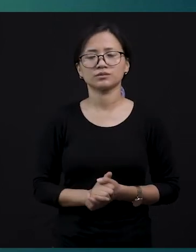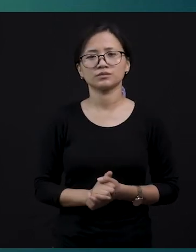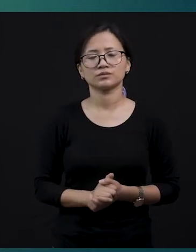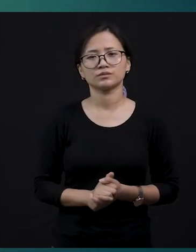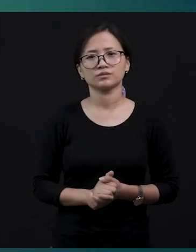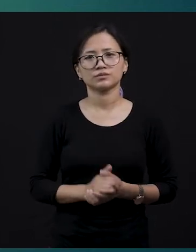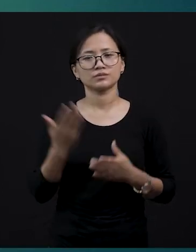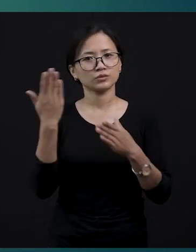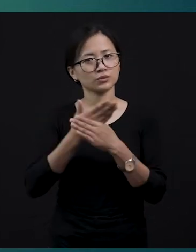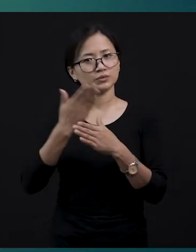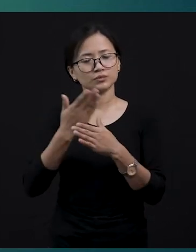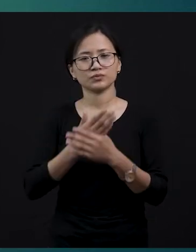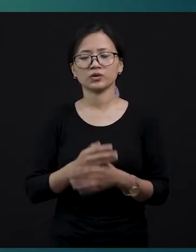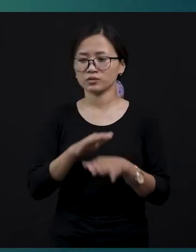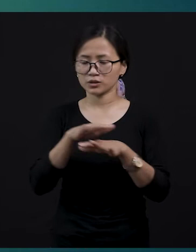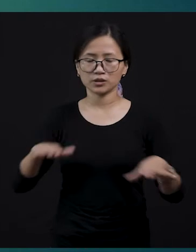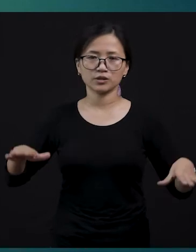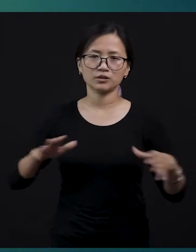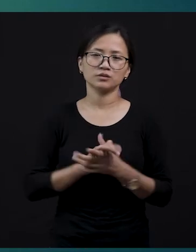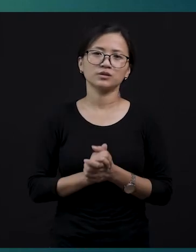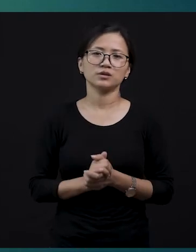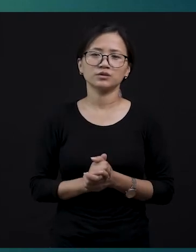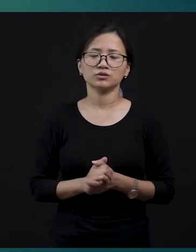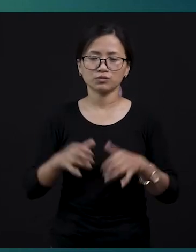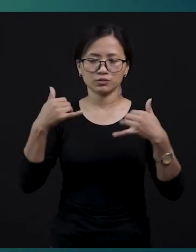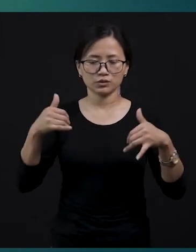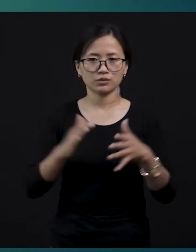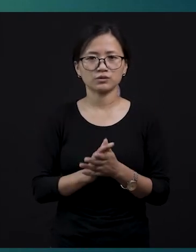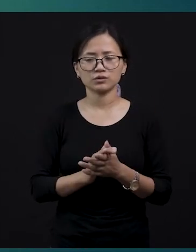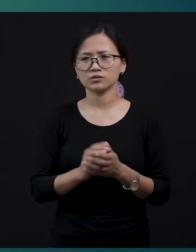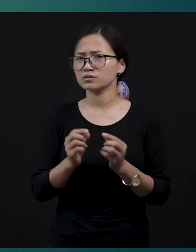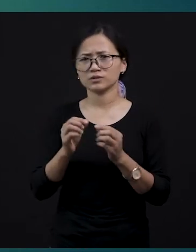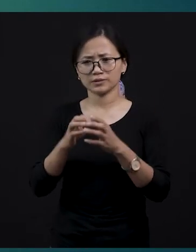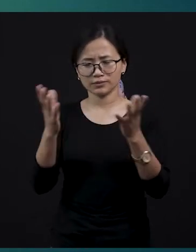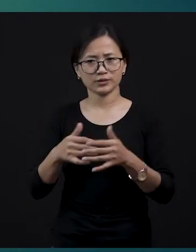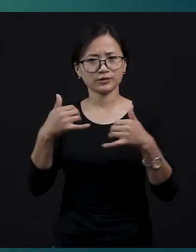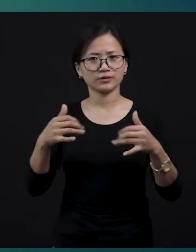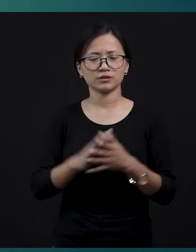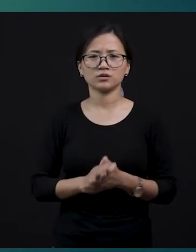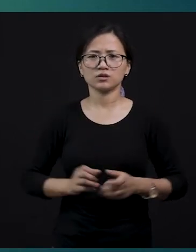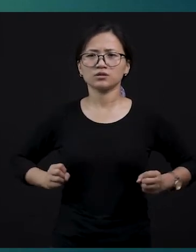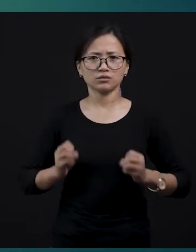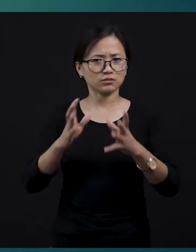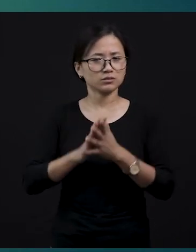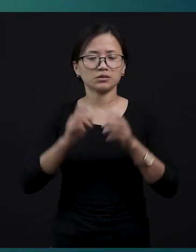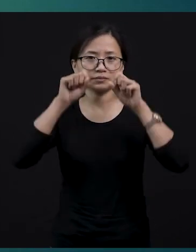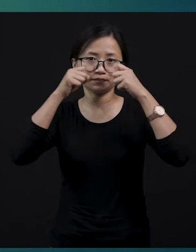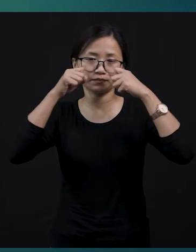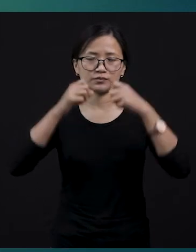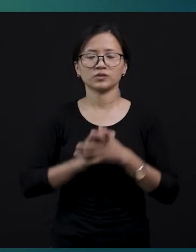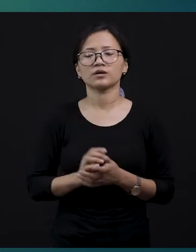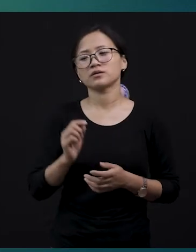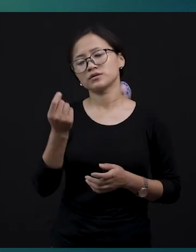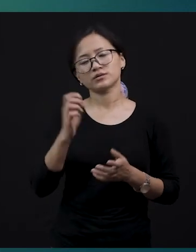right? When a kid is playing and you go and touch or spoil some of his toys or playthings, the kid will start crying. So likewise, even